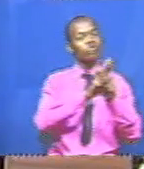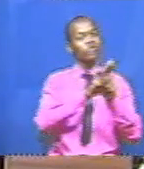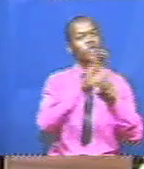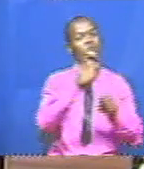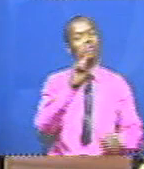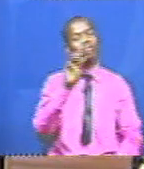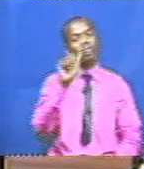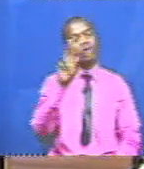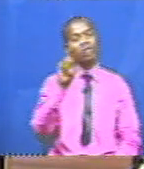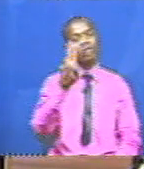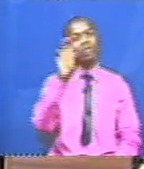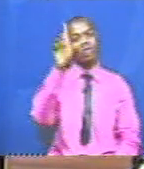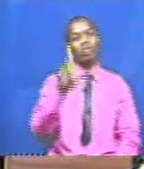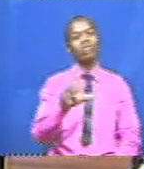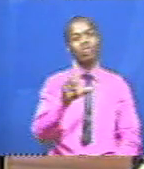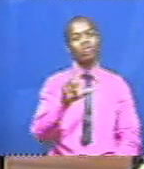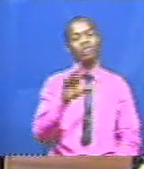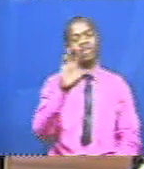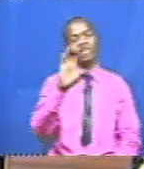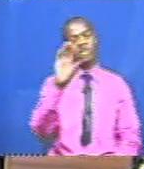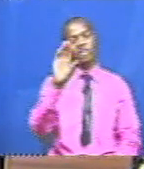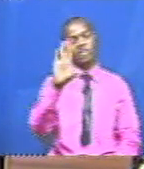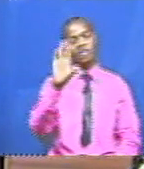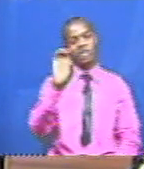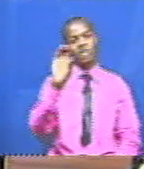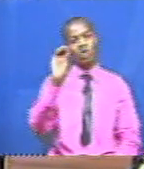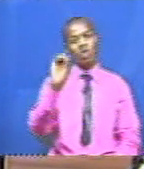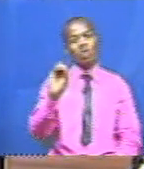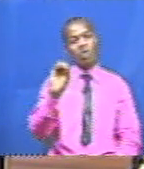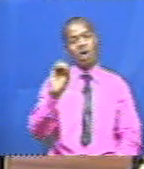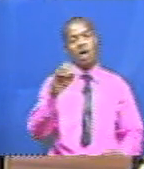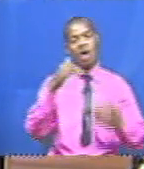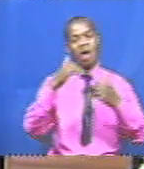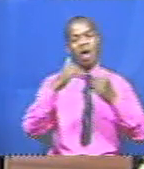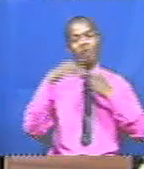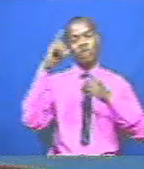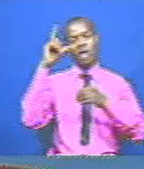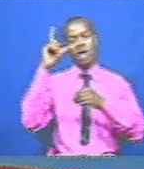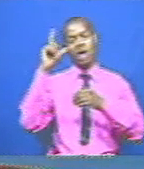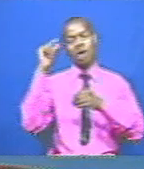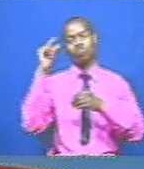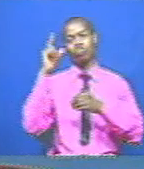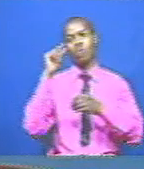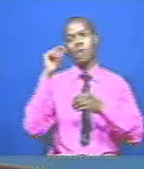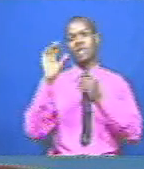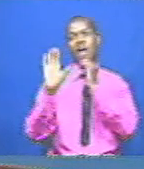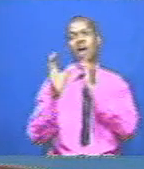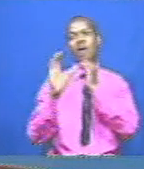Thank you. Nzai. Thank He's you the much. CEO appreciate it. Of Jumuiya ya Kaunti za Pwani. This is